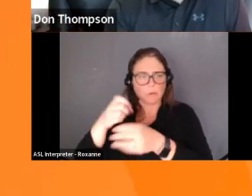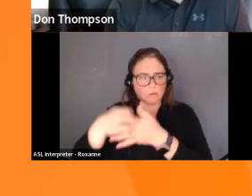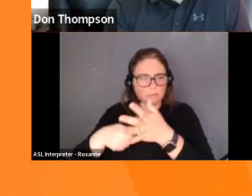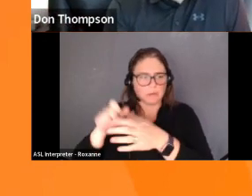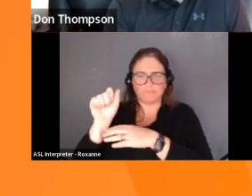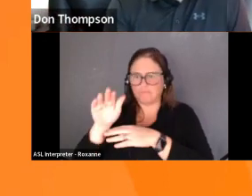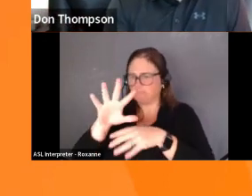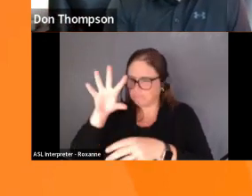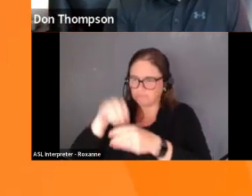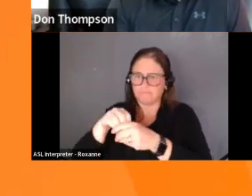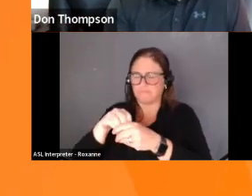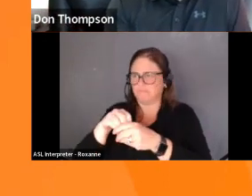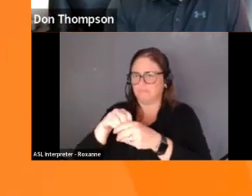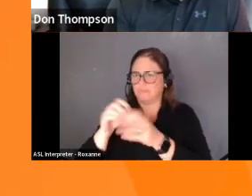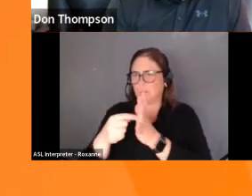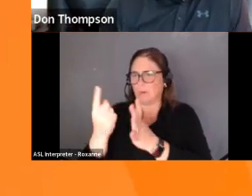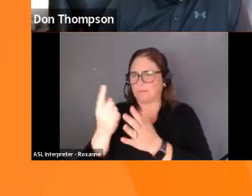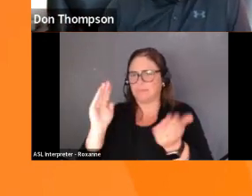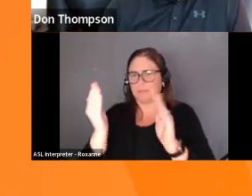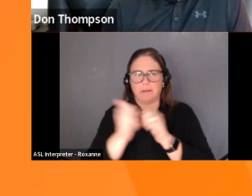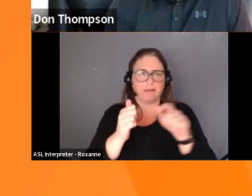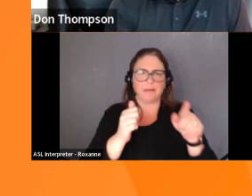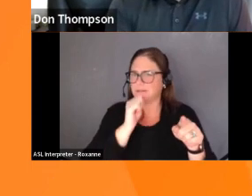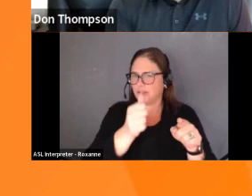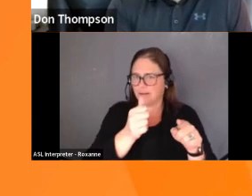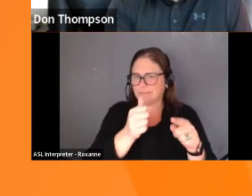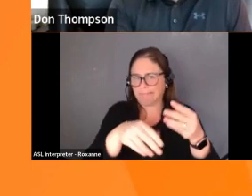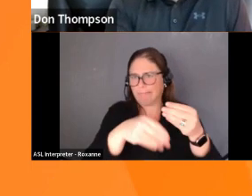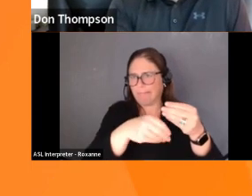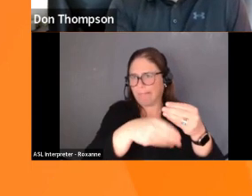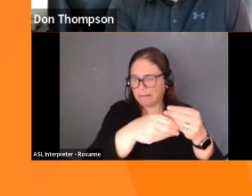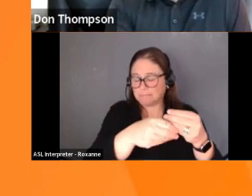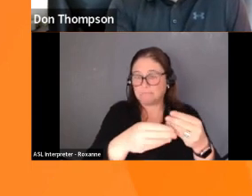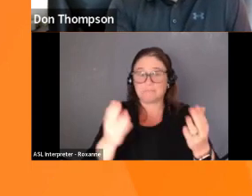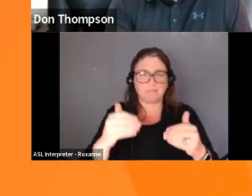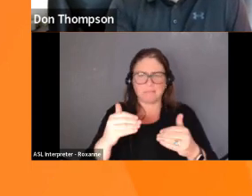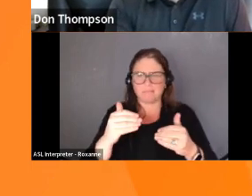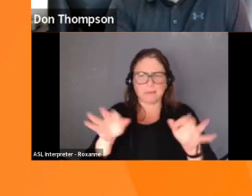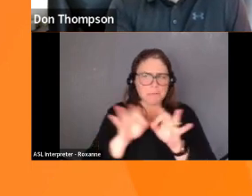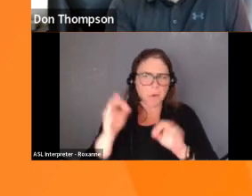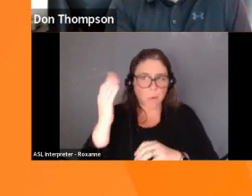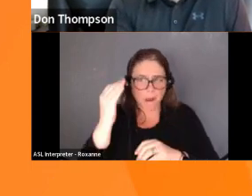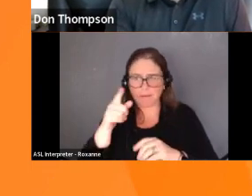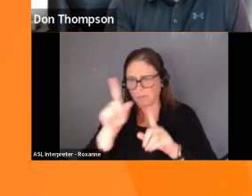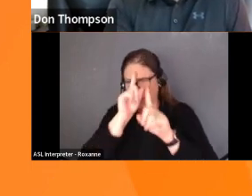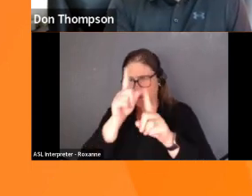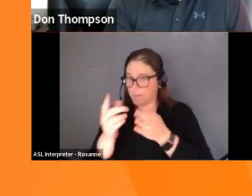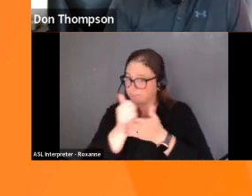Okay. So why do we care? It's all because you want to be able to make money,